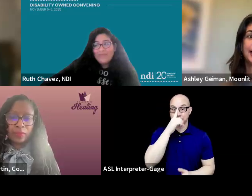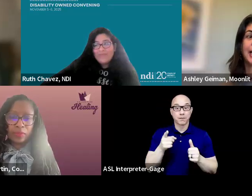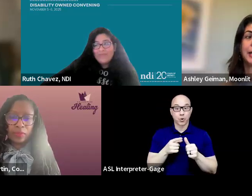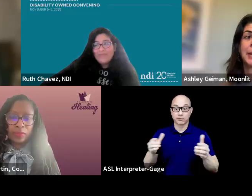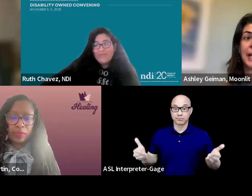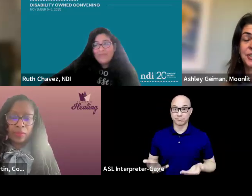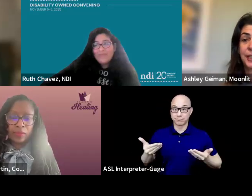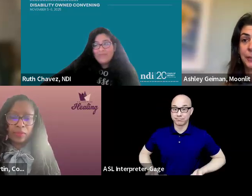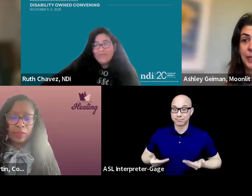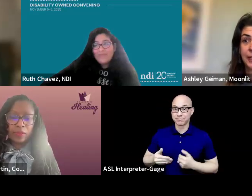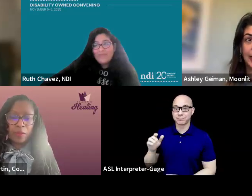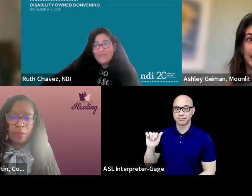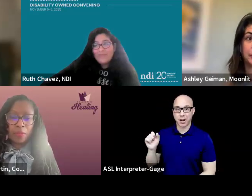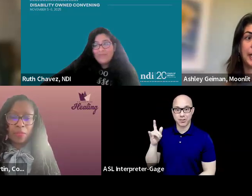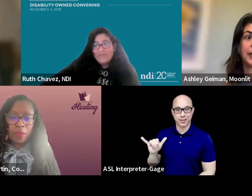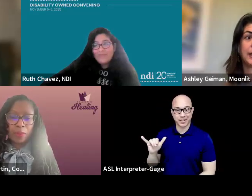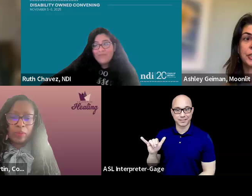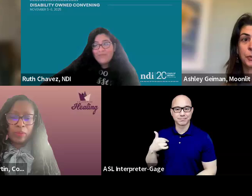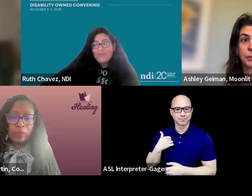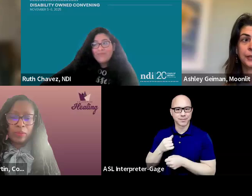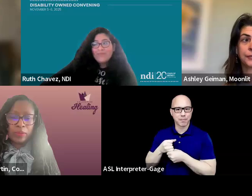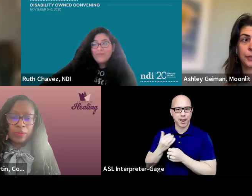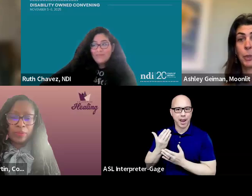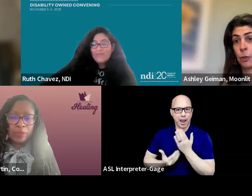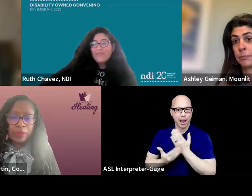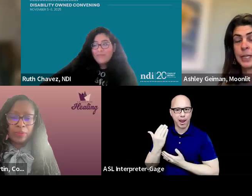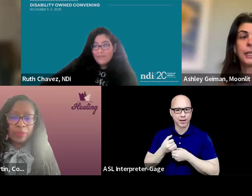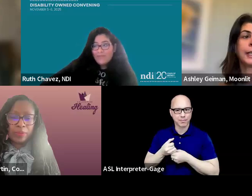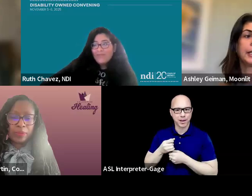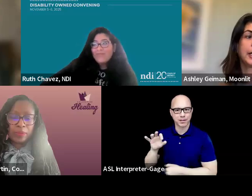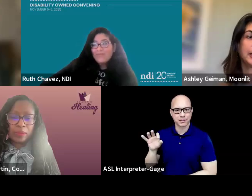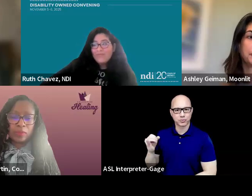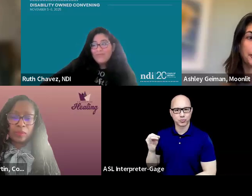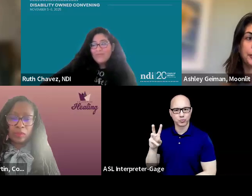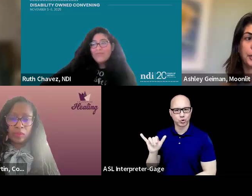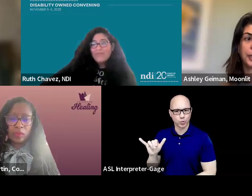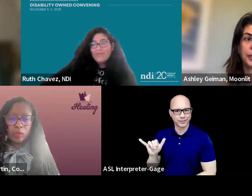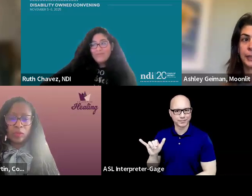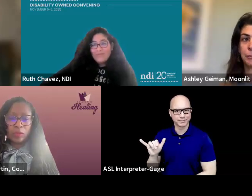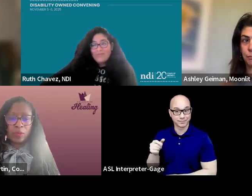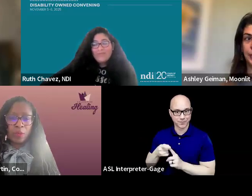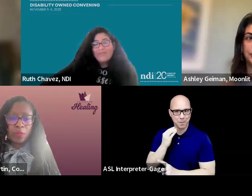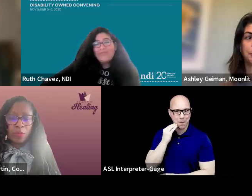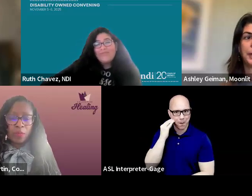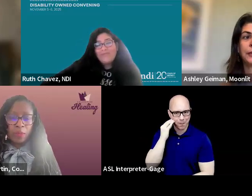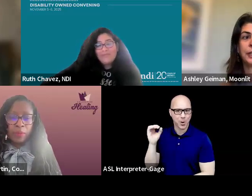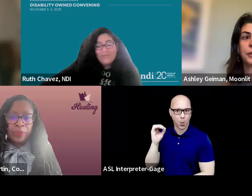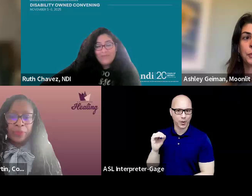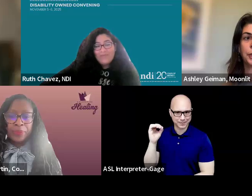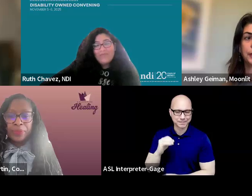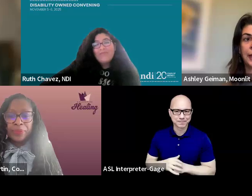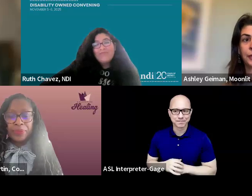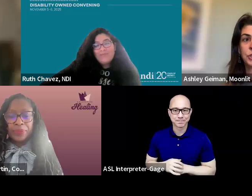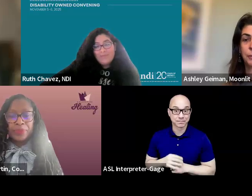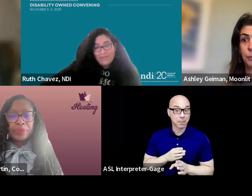myself. I'm Ashley, and I make handmade jewelry from home in Portland, Oregon. I mainly